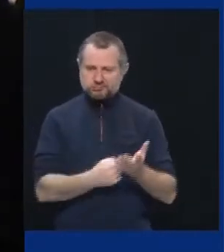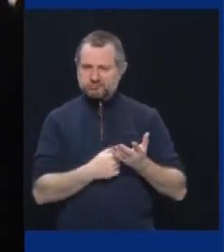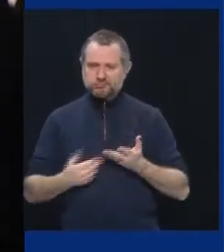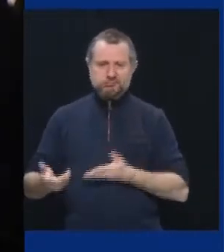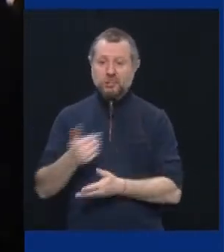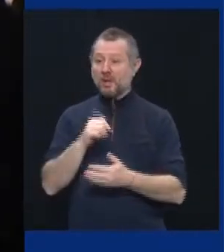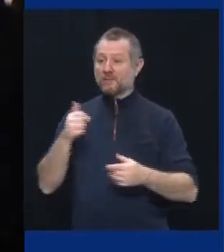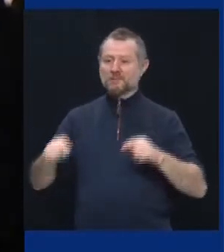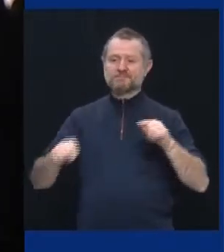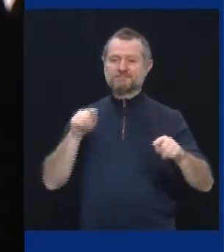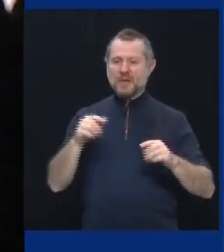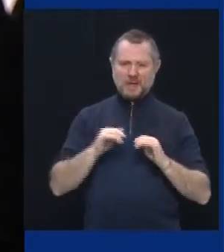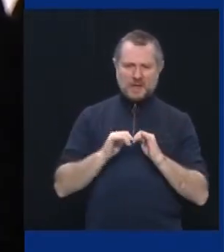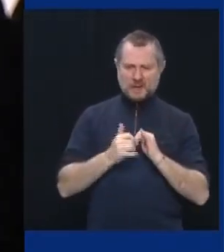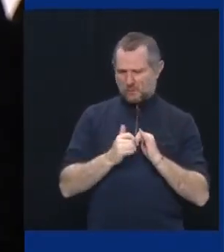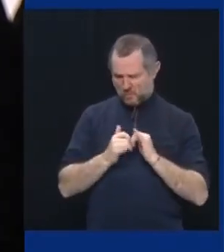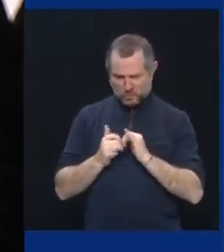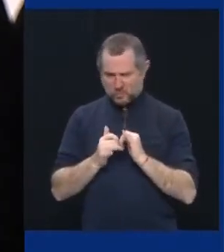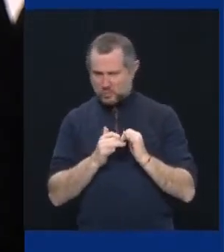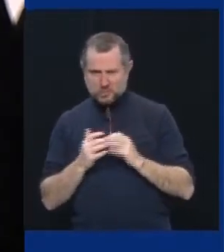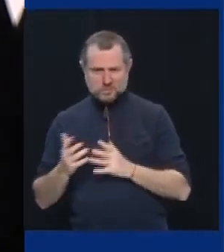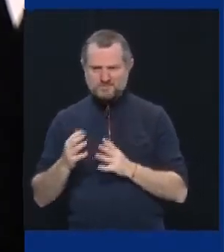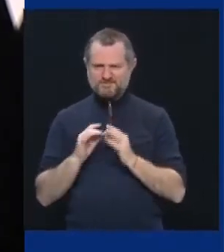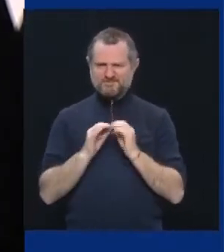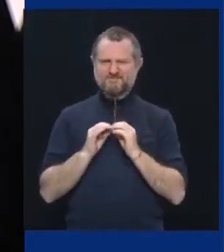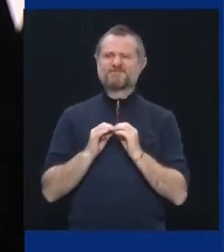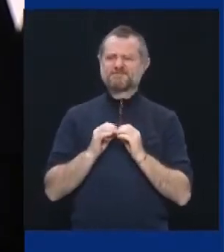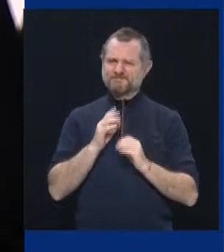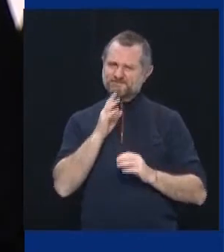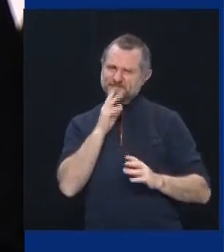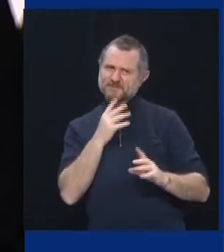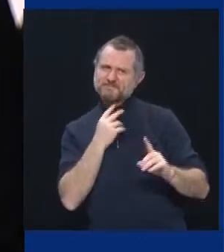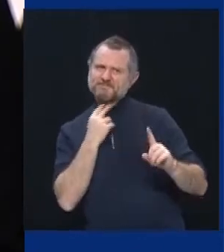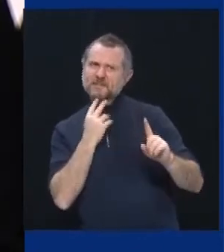lifting up the voice that for this to work,